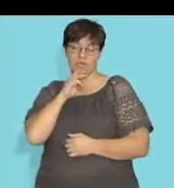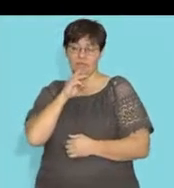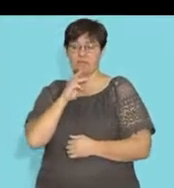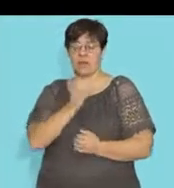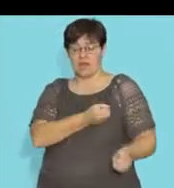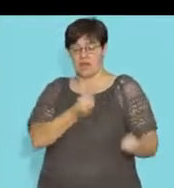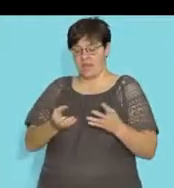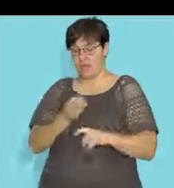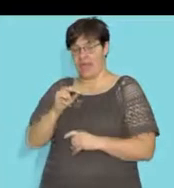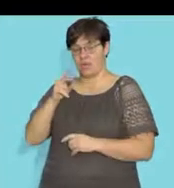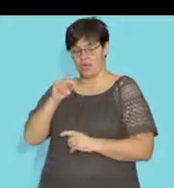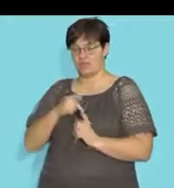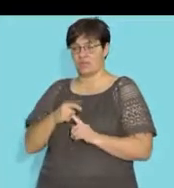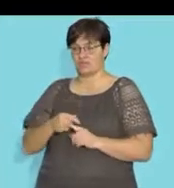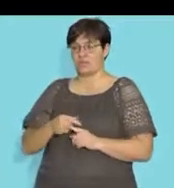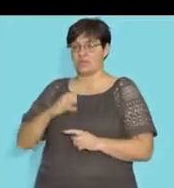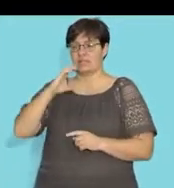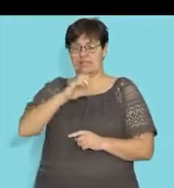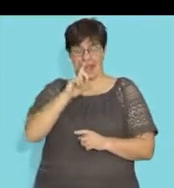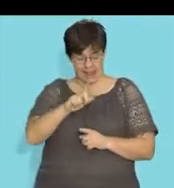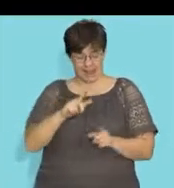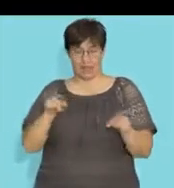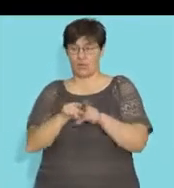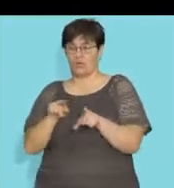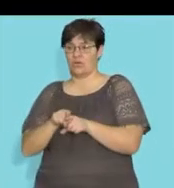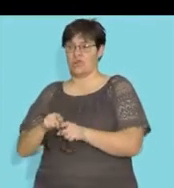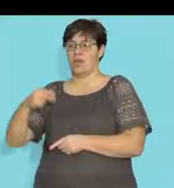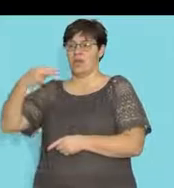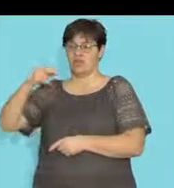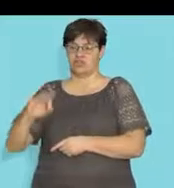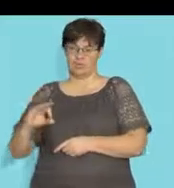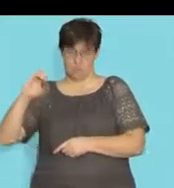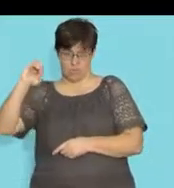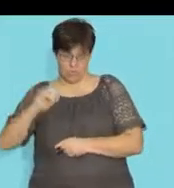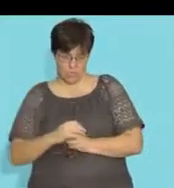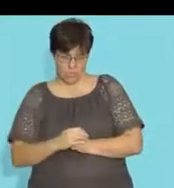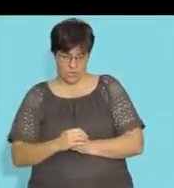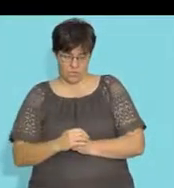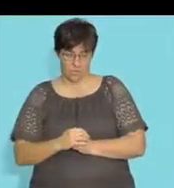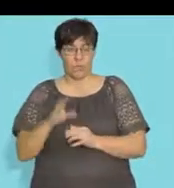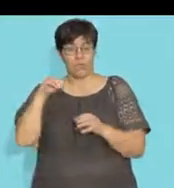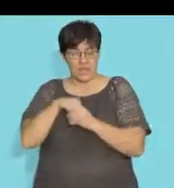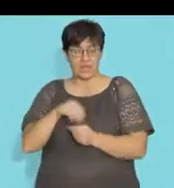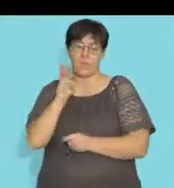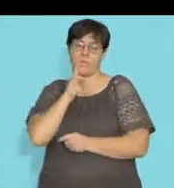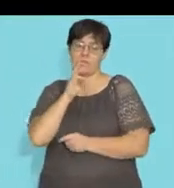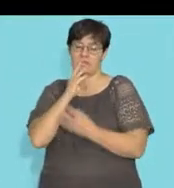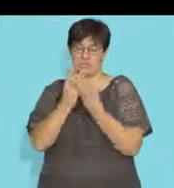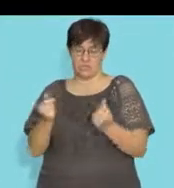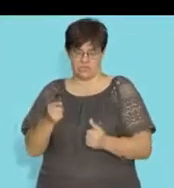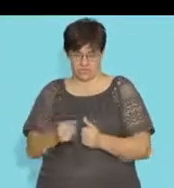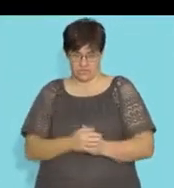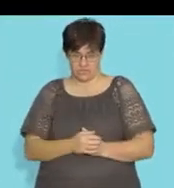then ionize into chloride ions and hydronium ions in the water